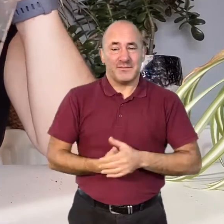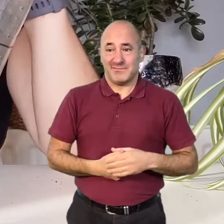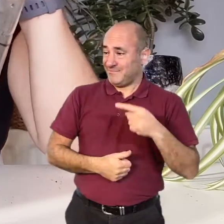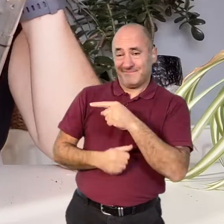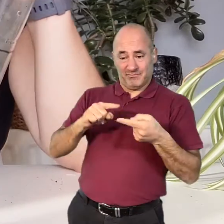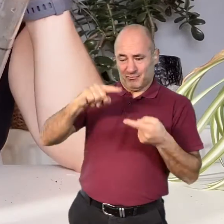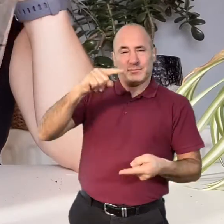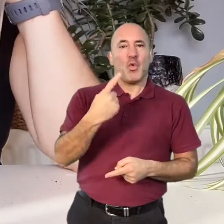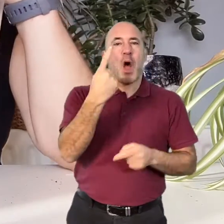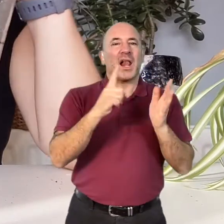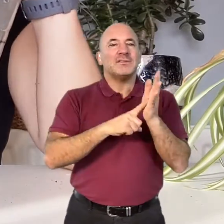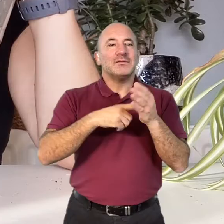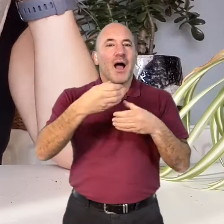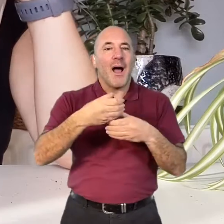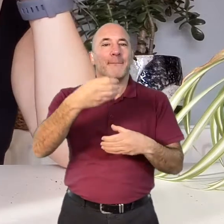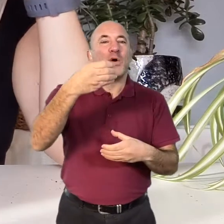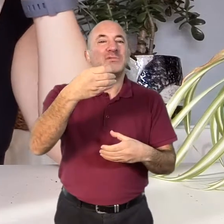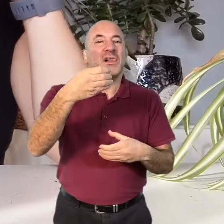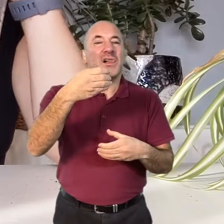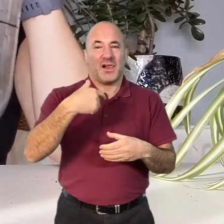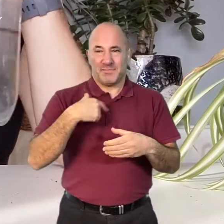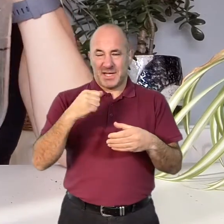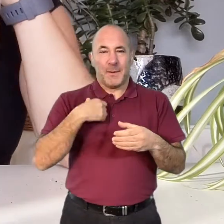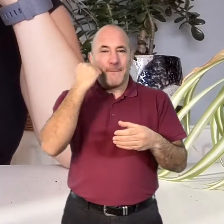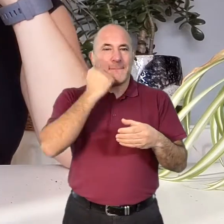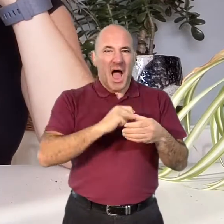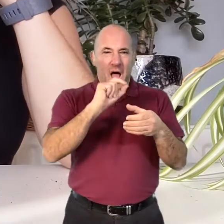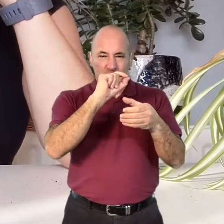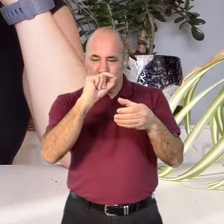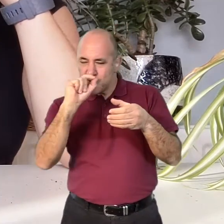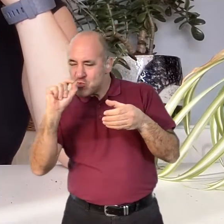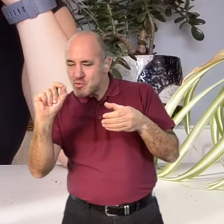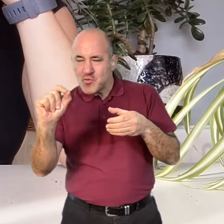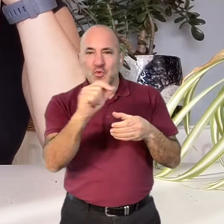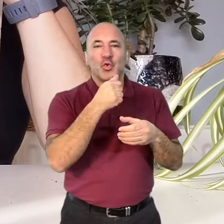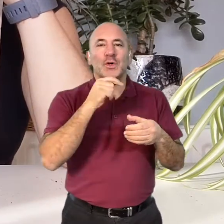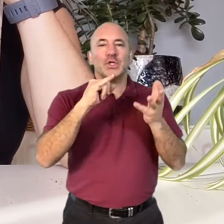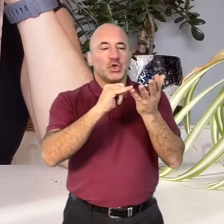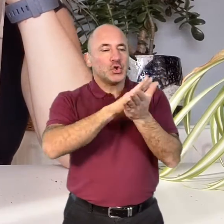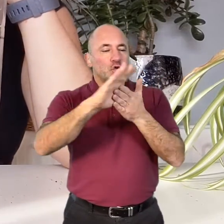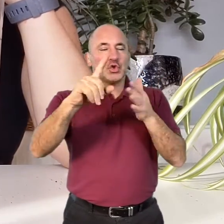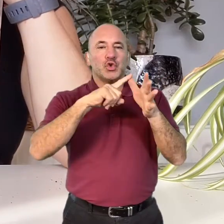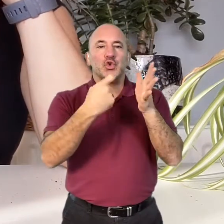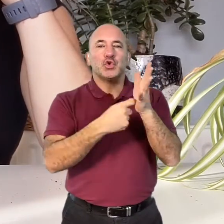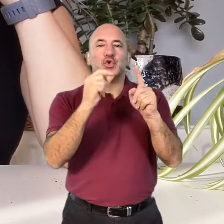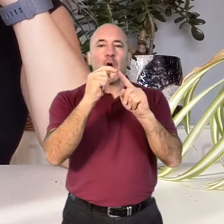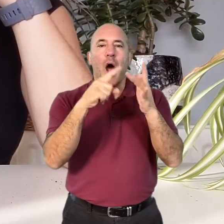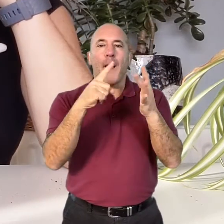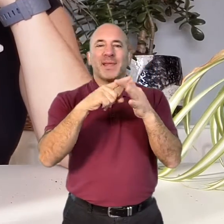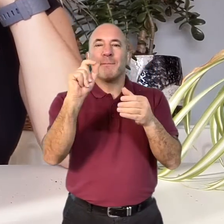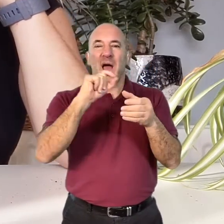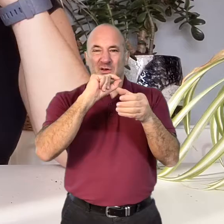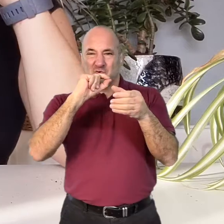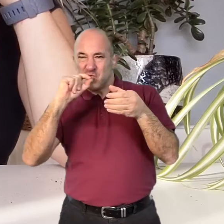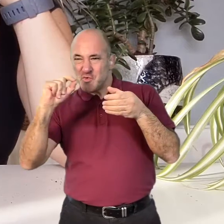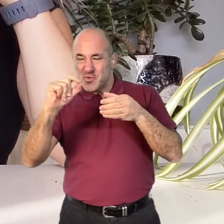have a 1 litre drinks bottle, and I've drawn a dark black line in